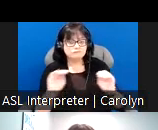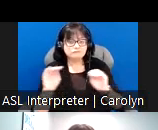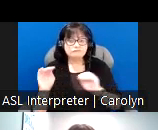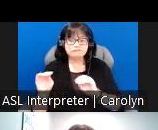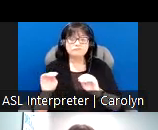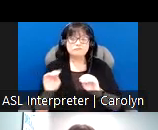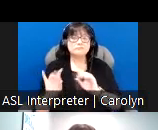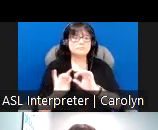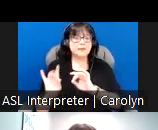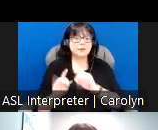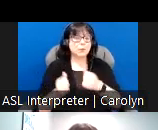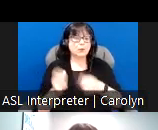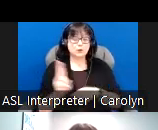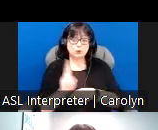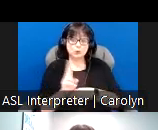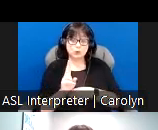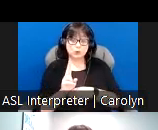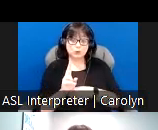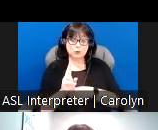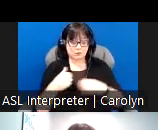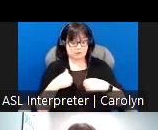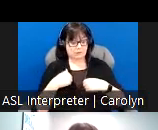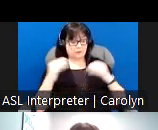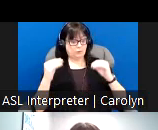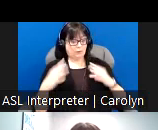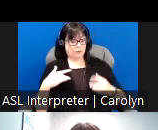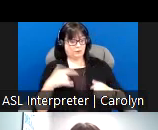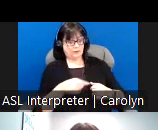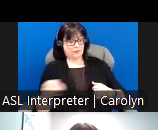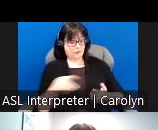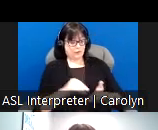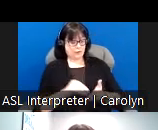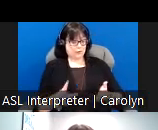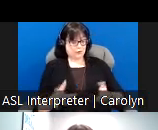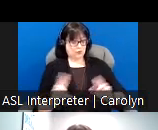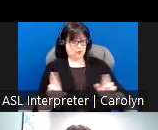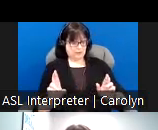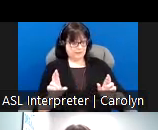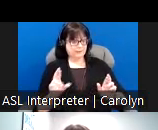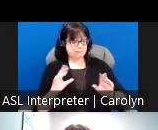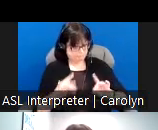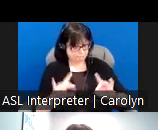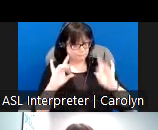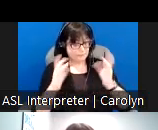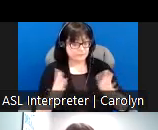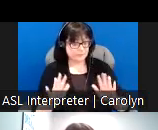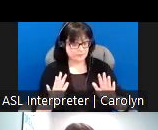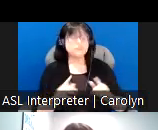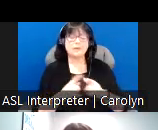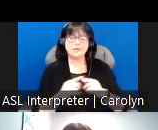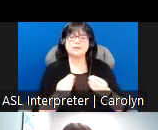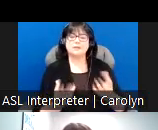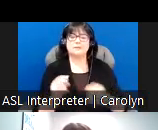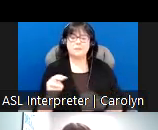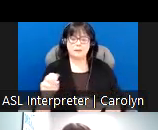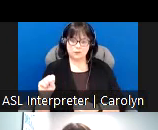are able to master that, then the milestones are delivered during the training. And often 4 or 5 are